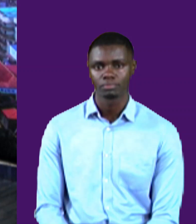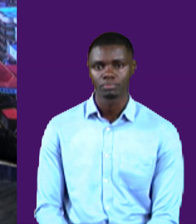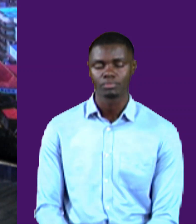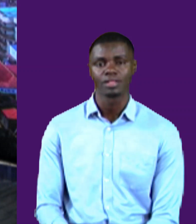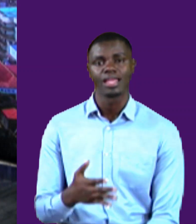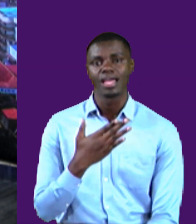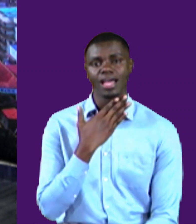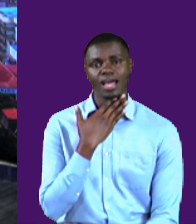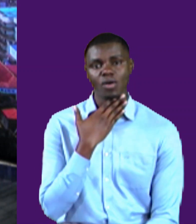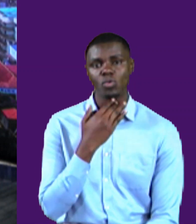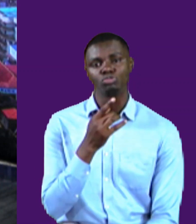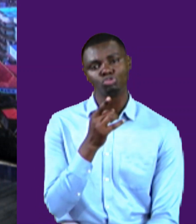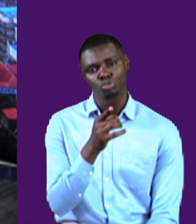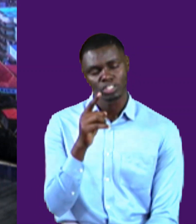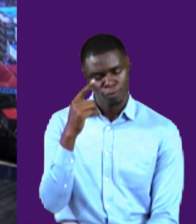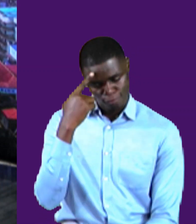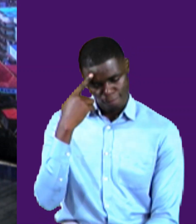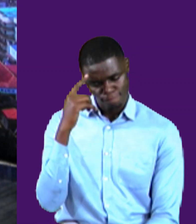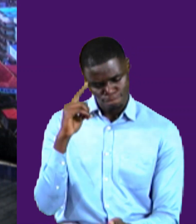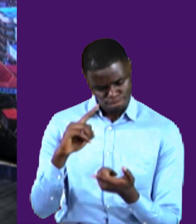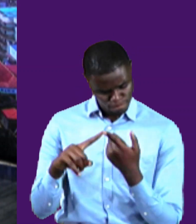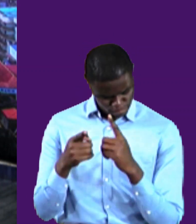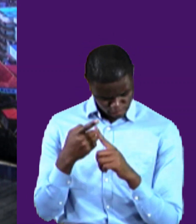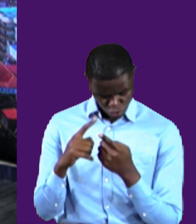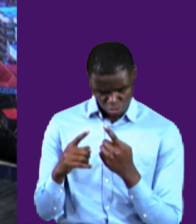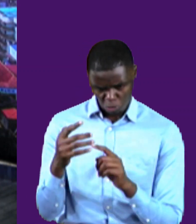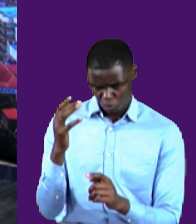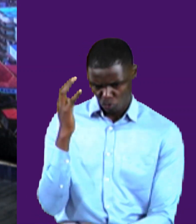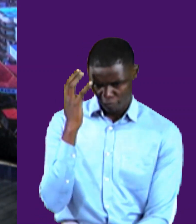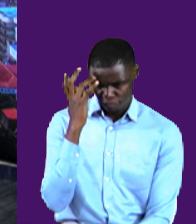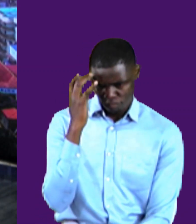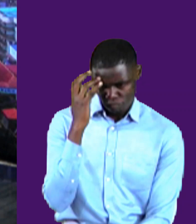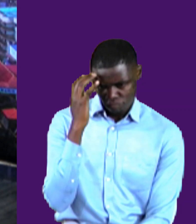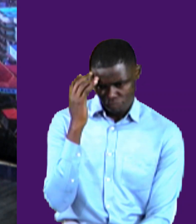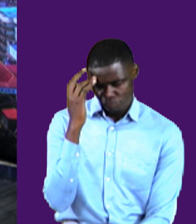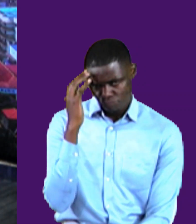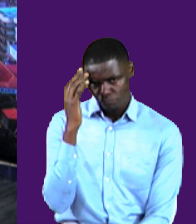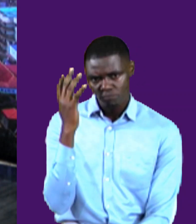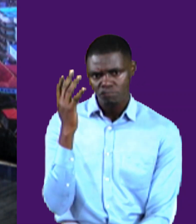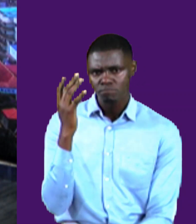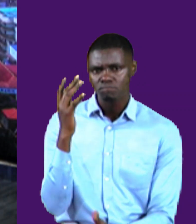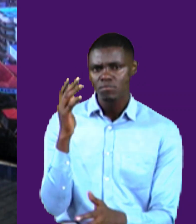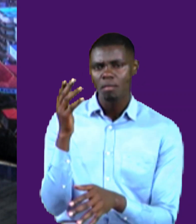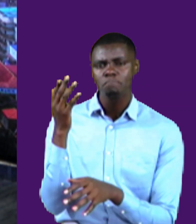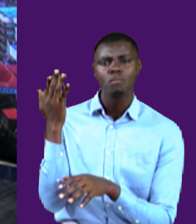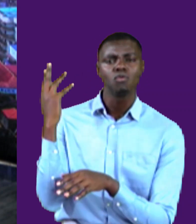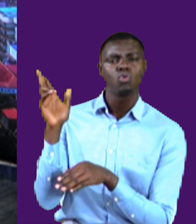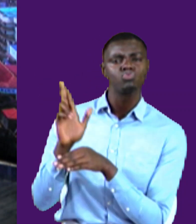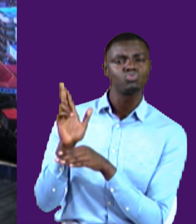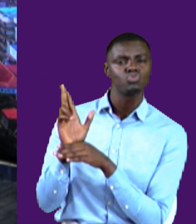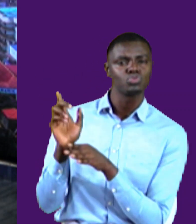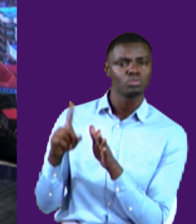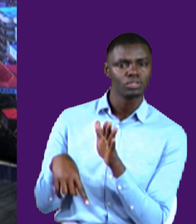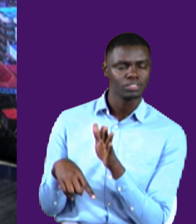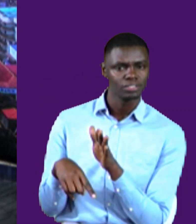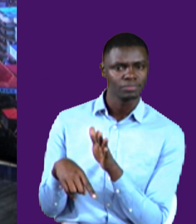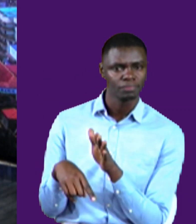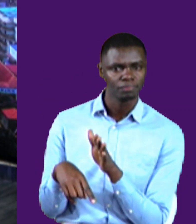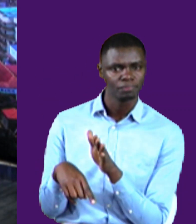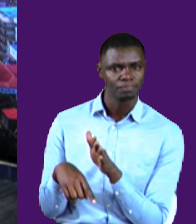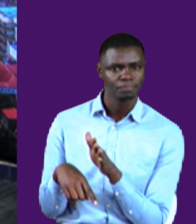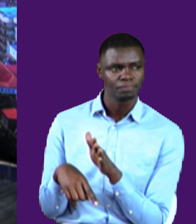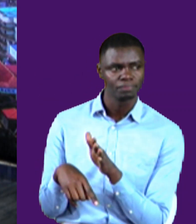I want you to think of what was being used